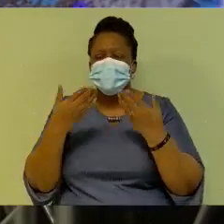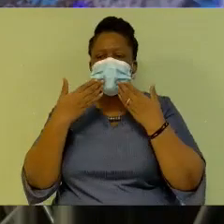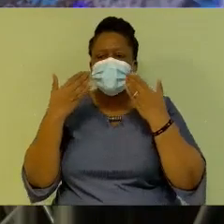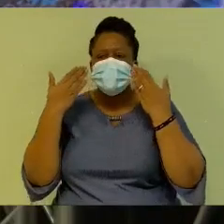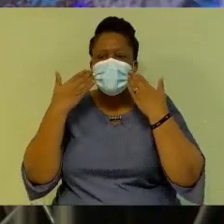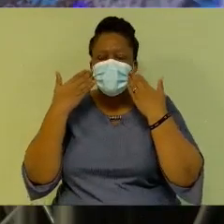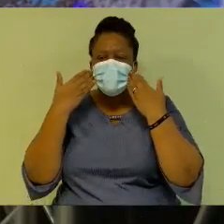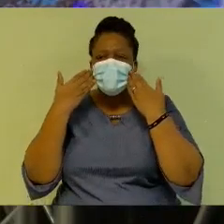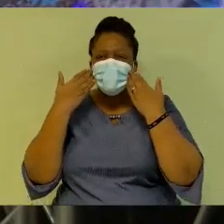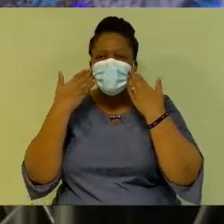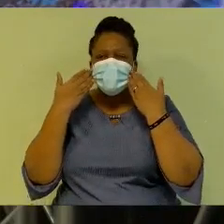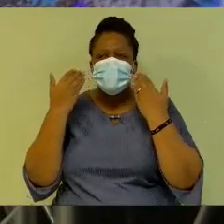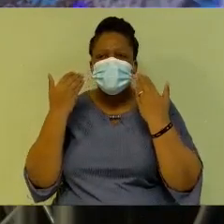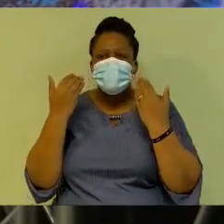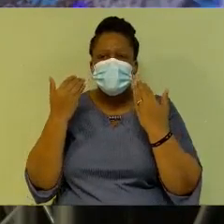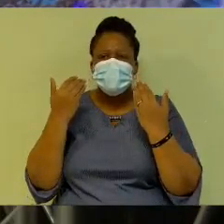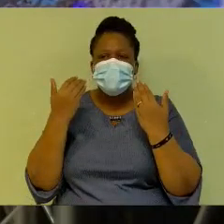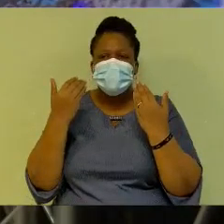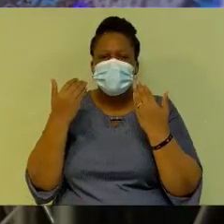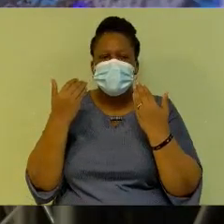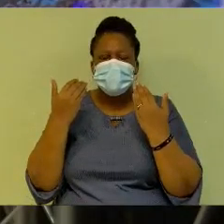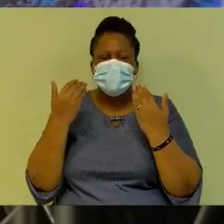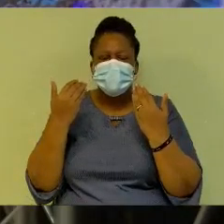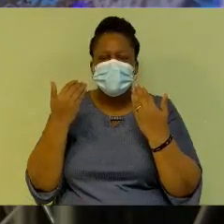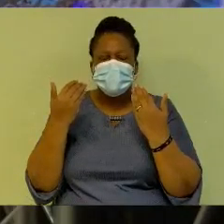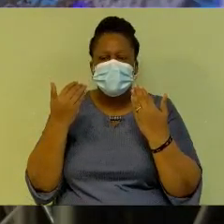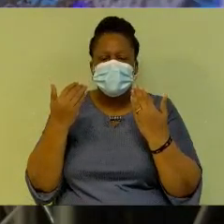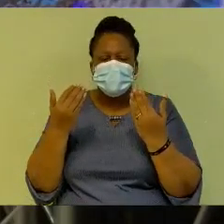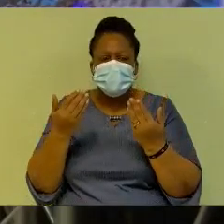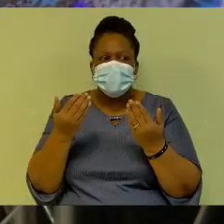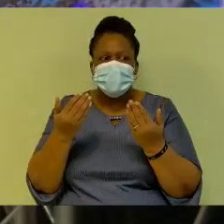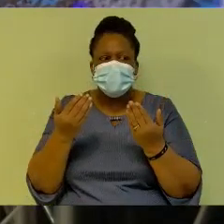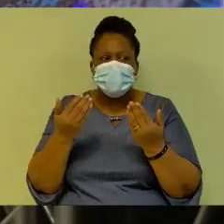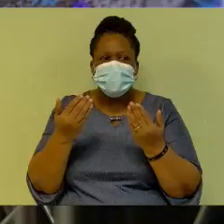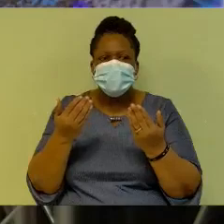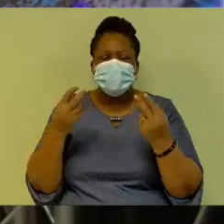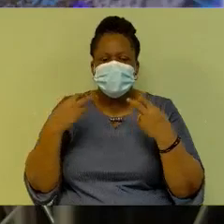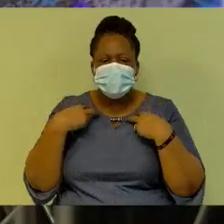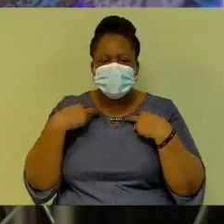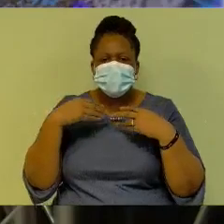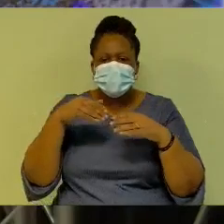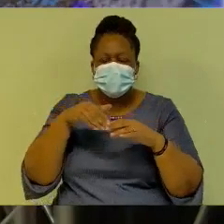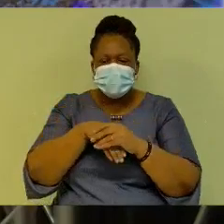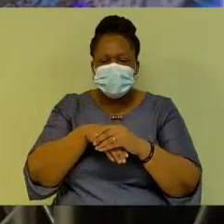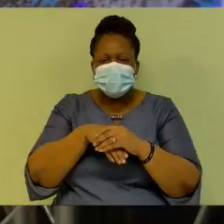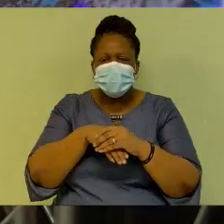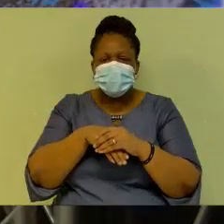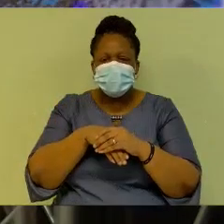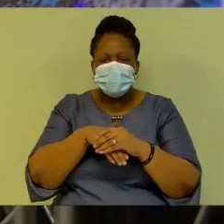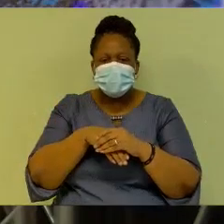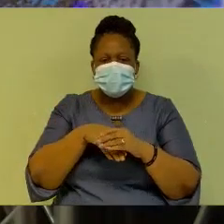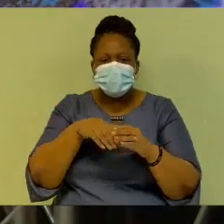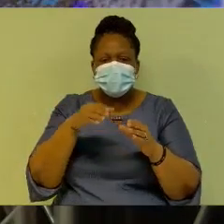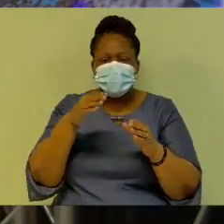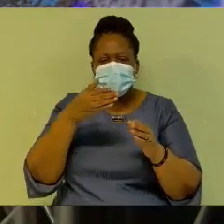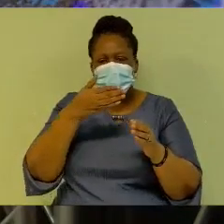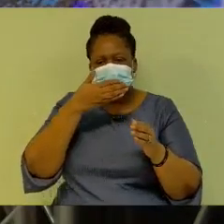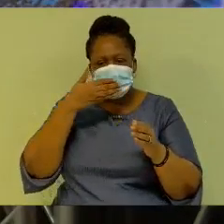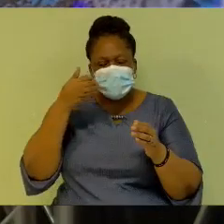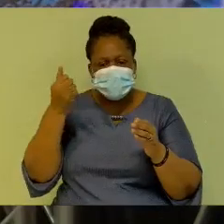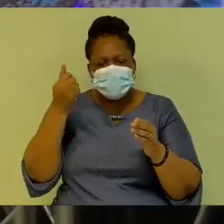cloth masks are available at concessionary price in Best Valles at both the location on Bay Road, which is between KFC